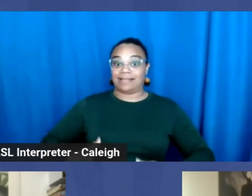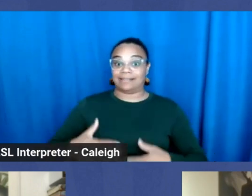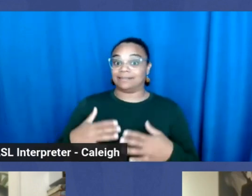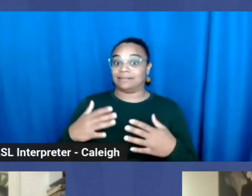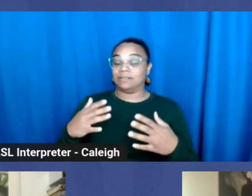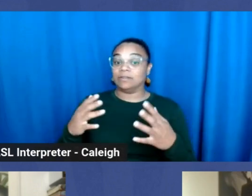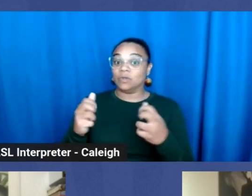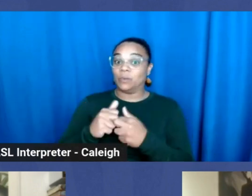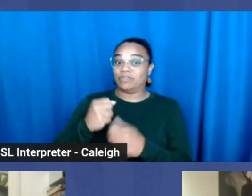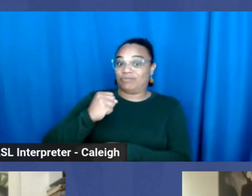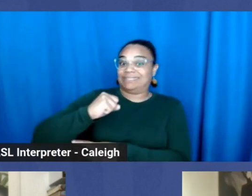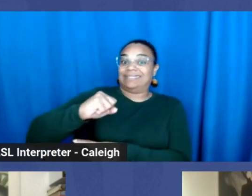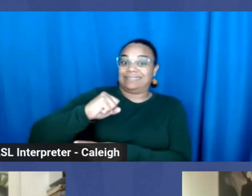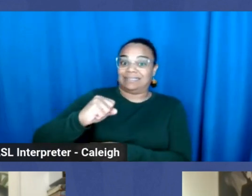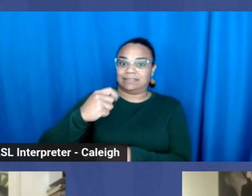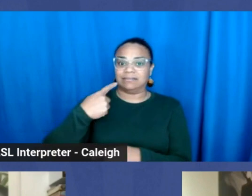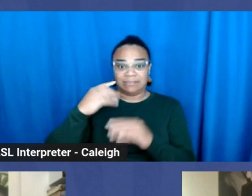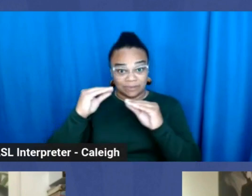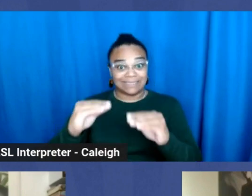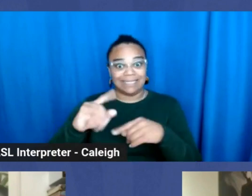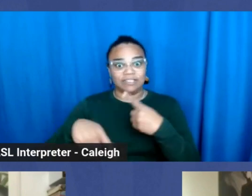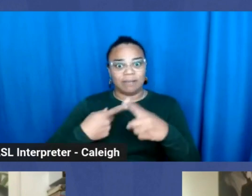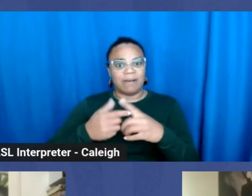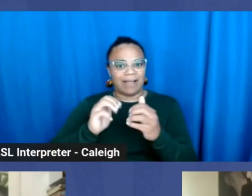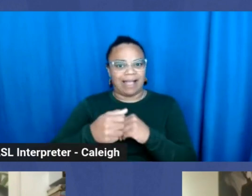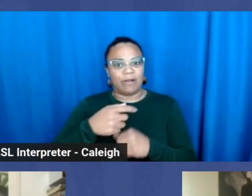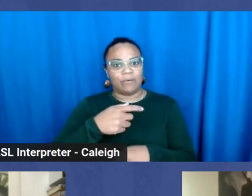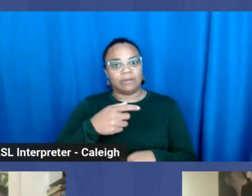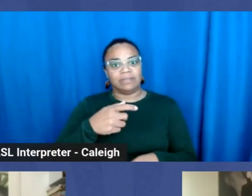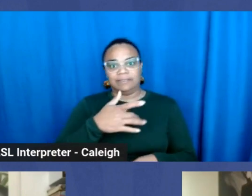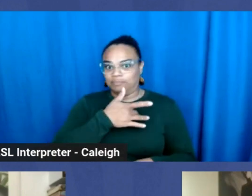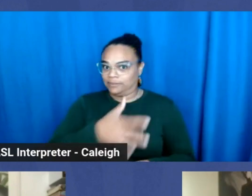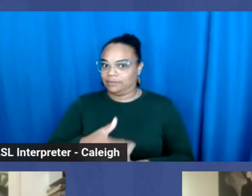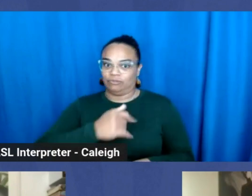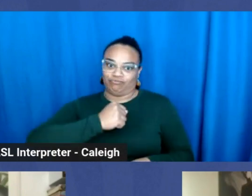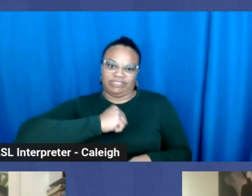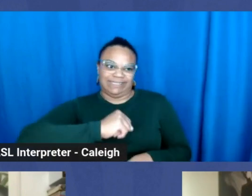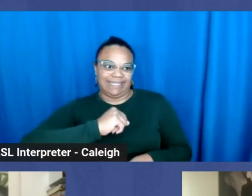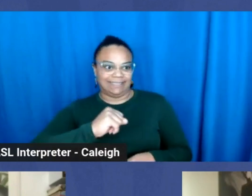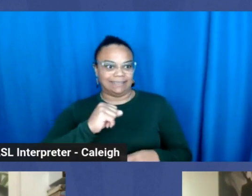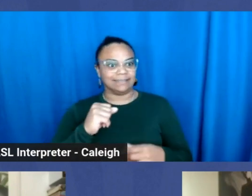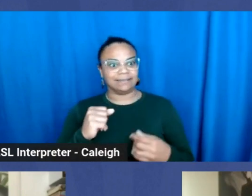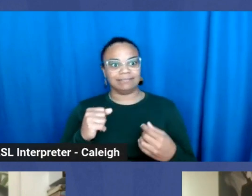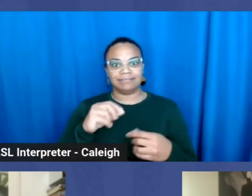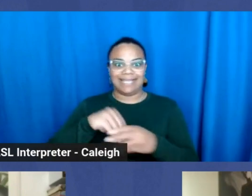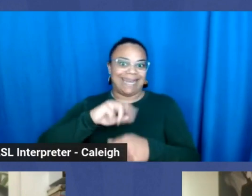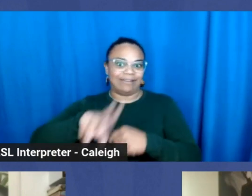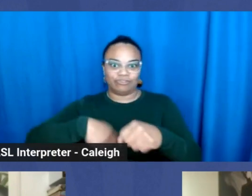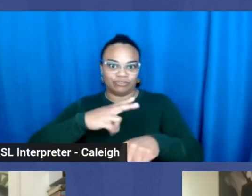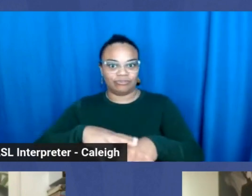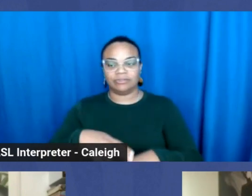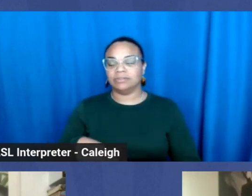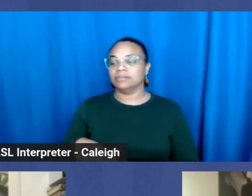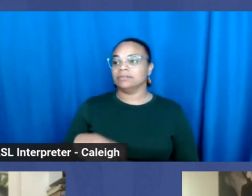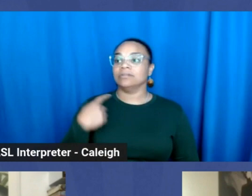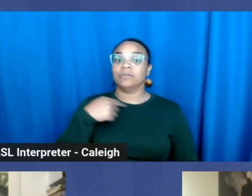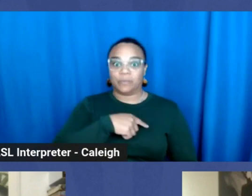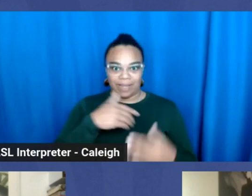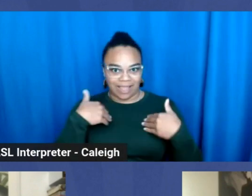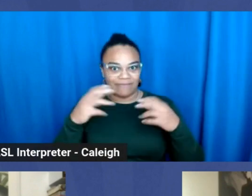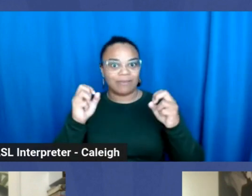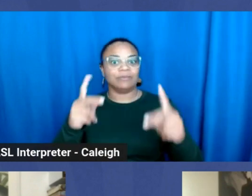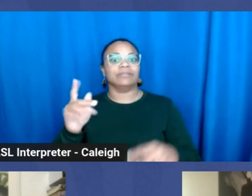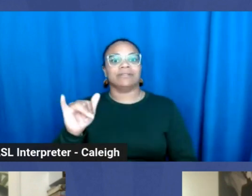means to resist in your natural setting. We have opportunities like, Vagina